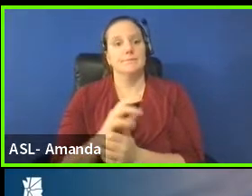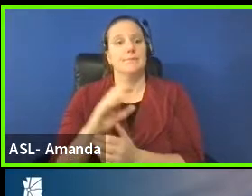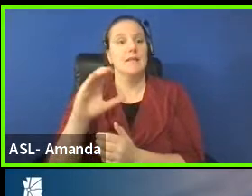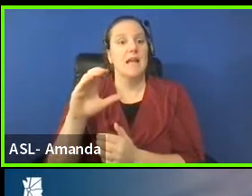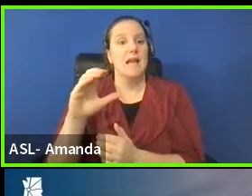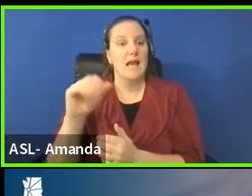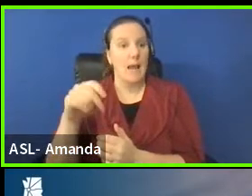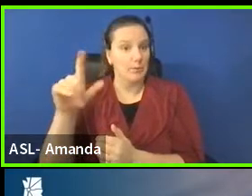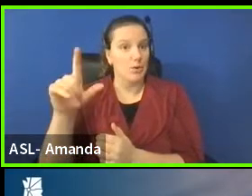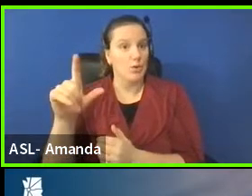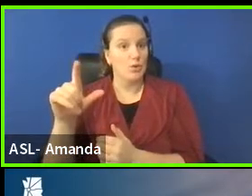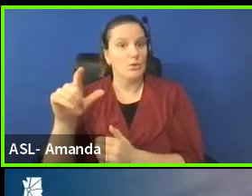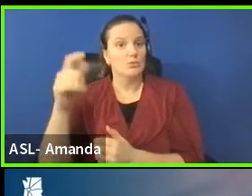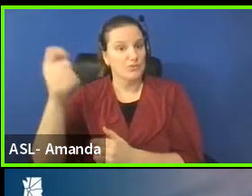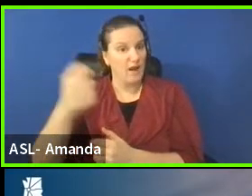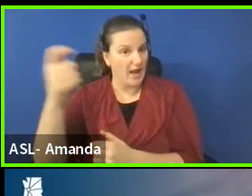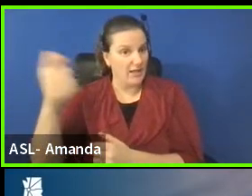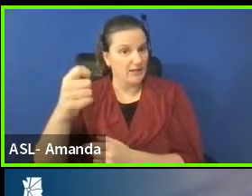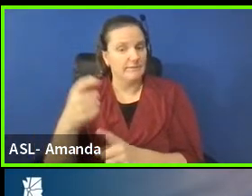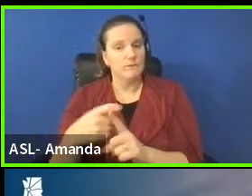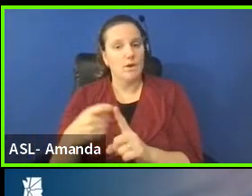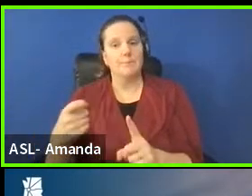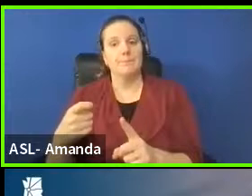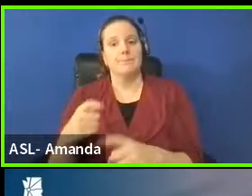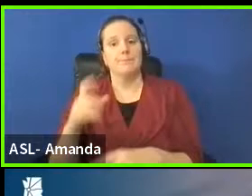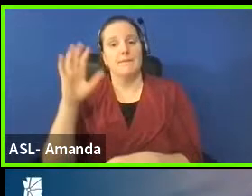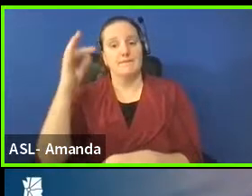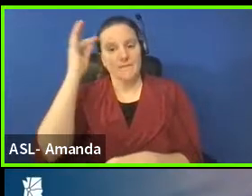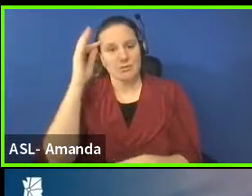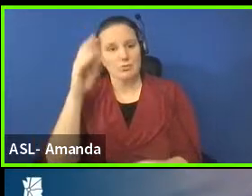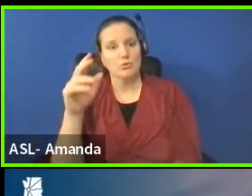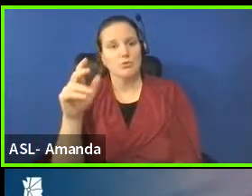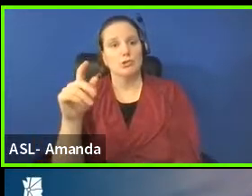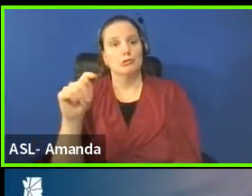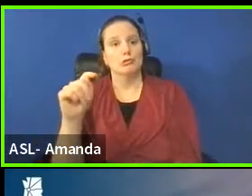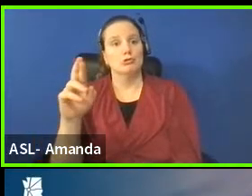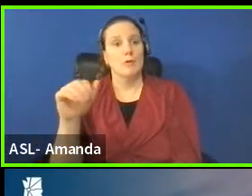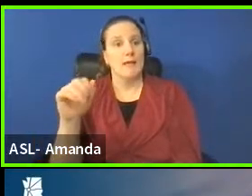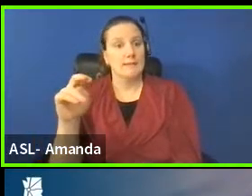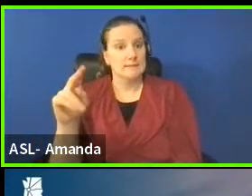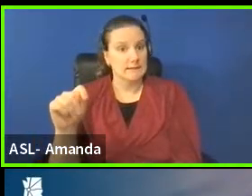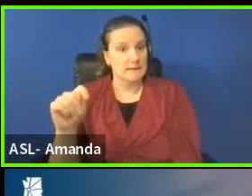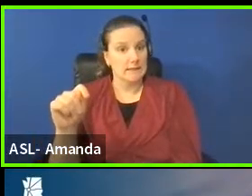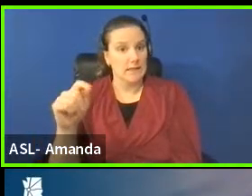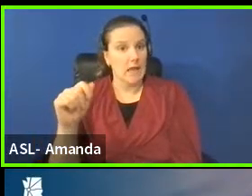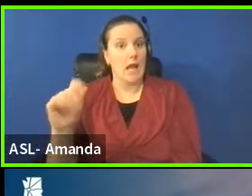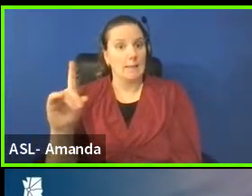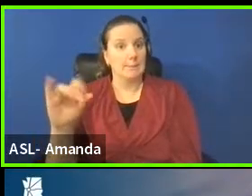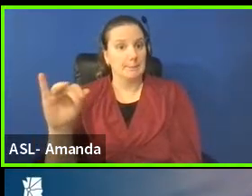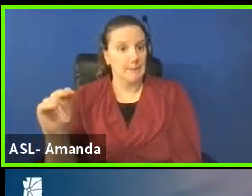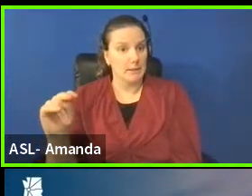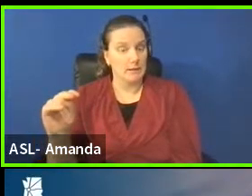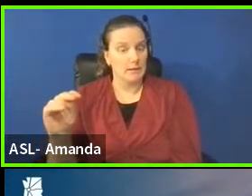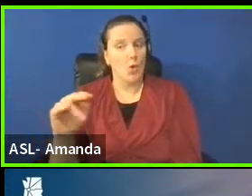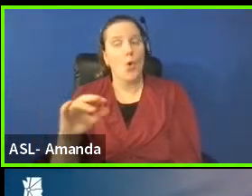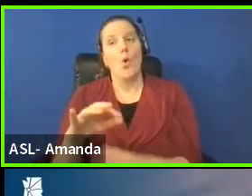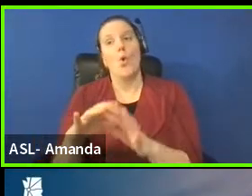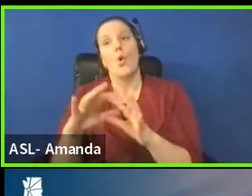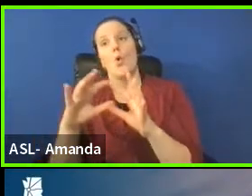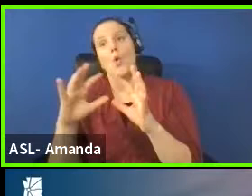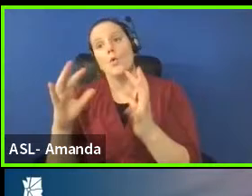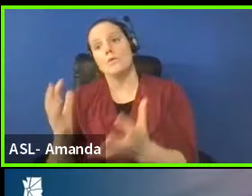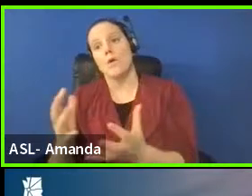capital grant from the Federal Transit Administration. So overall, we think that we